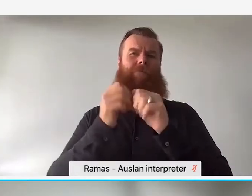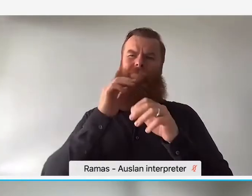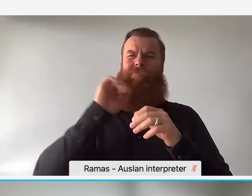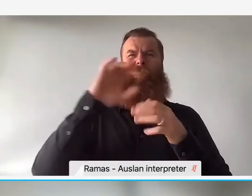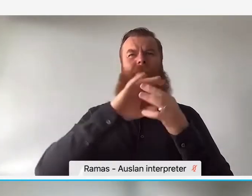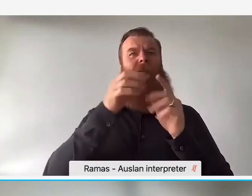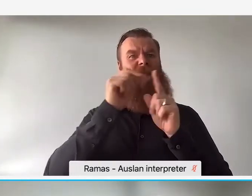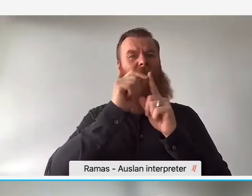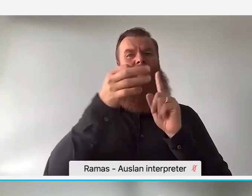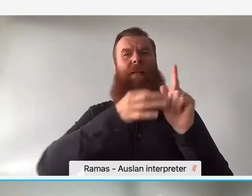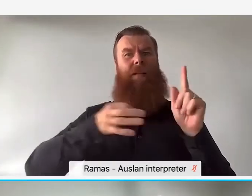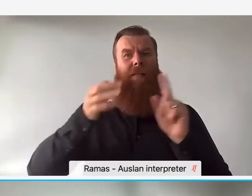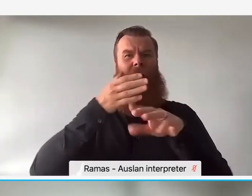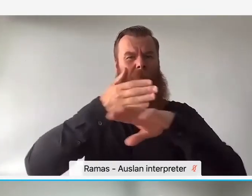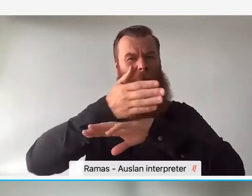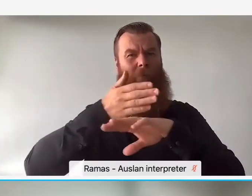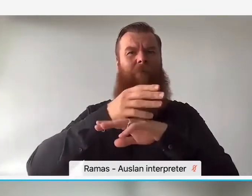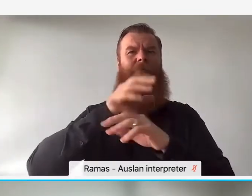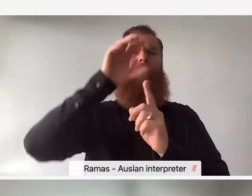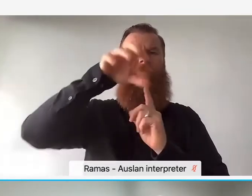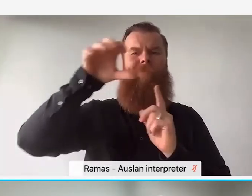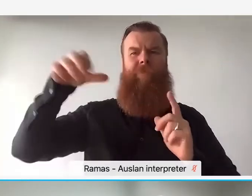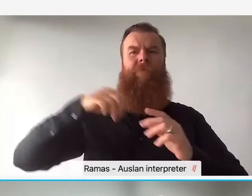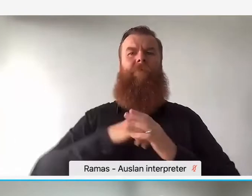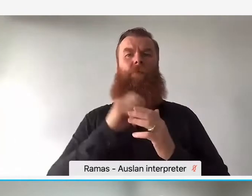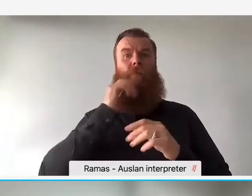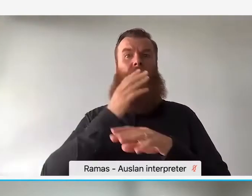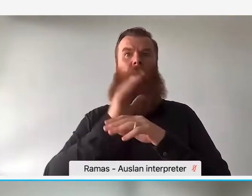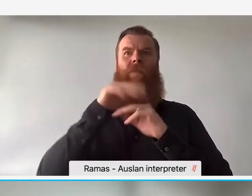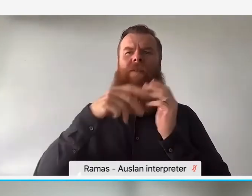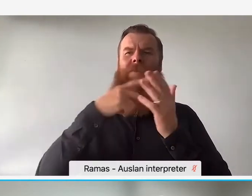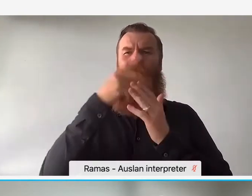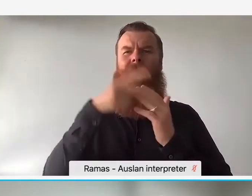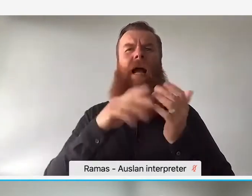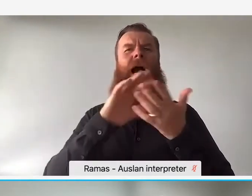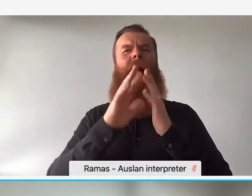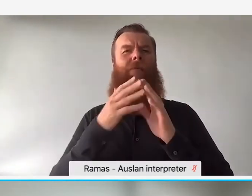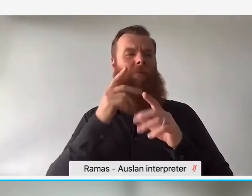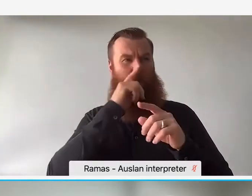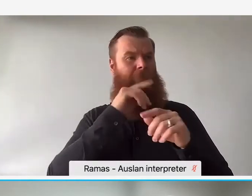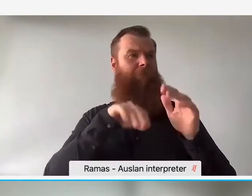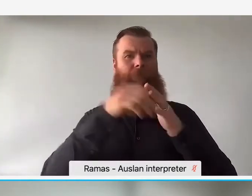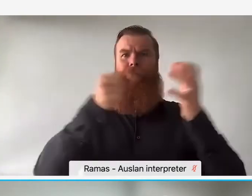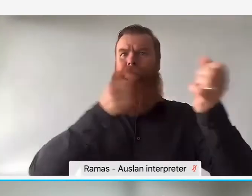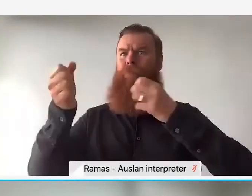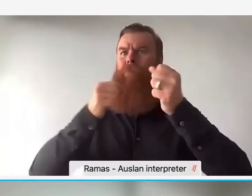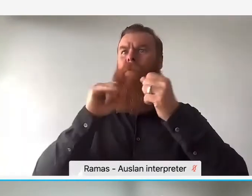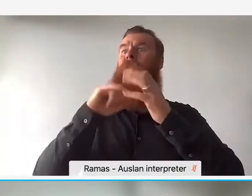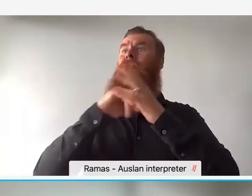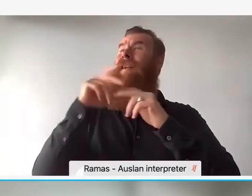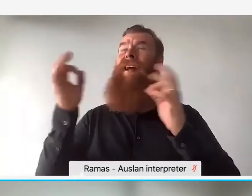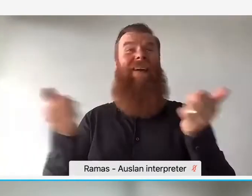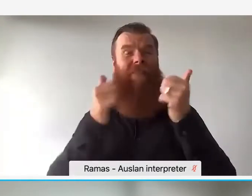things PALM scheme and how to access the scheme to fill your workplace shortages with Pacific and Timorese care